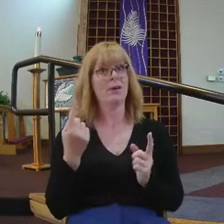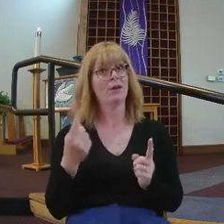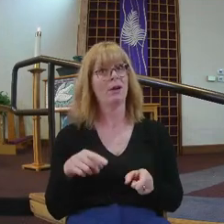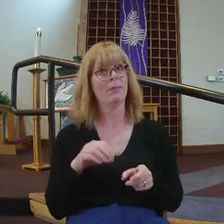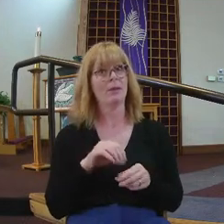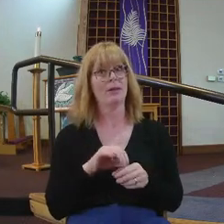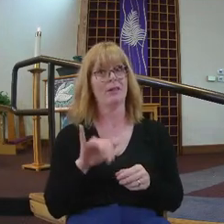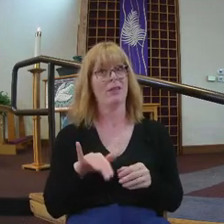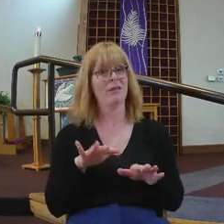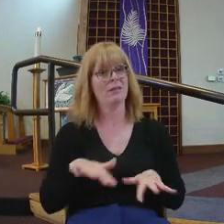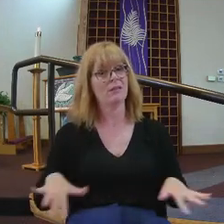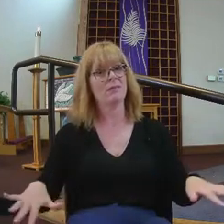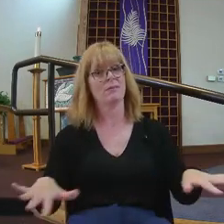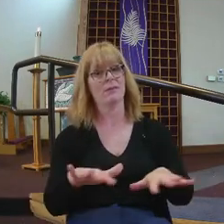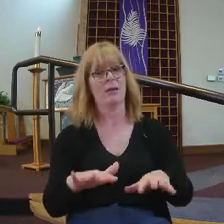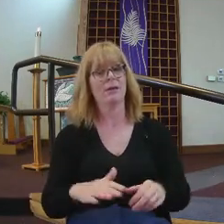space.